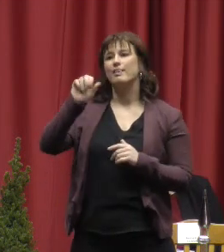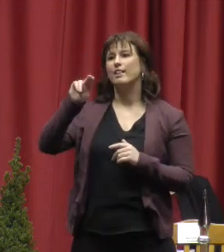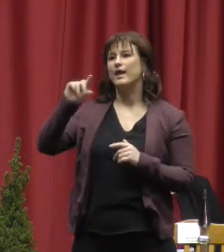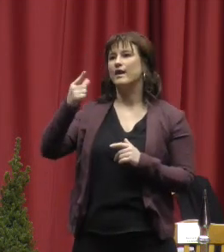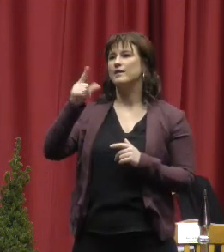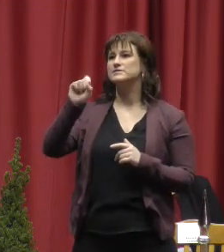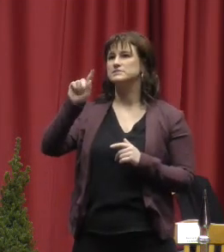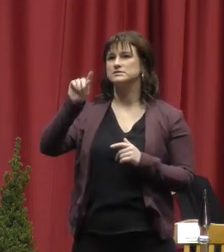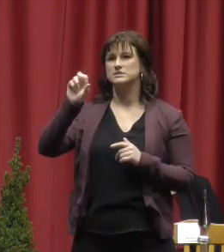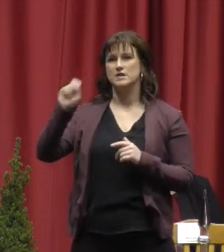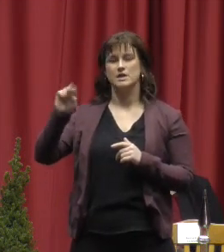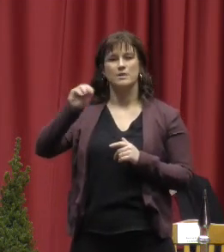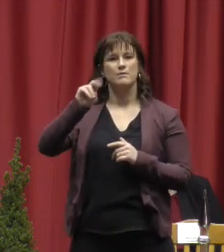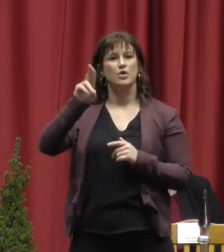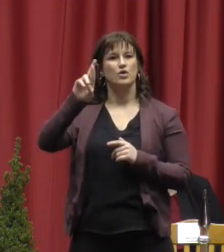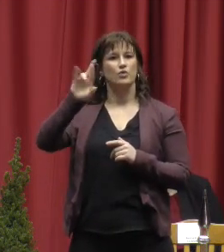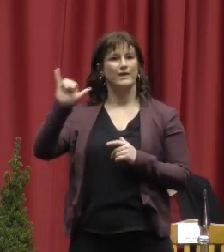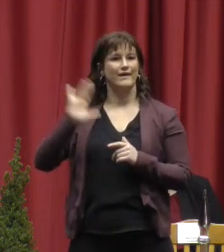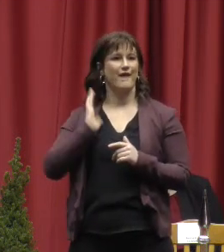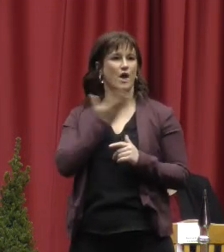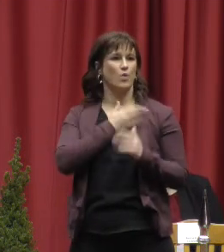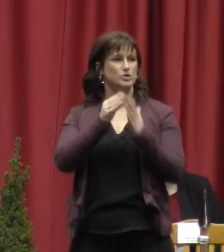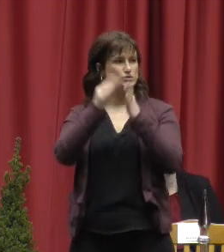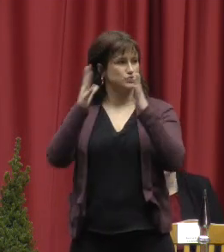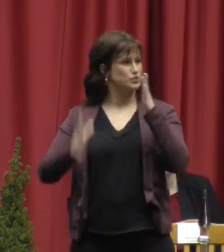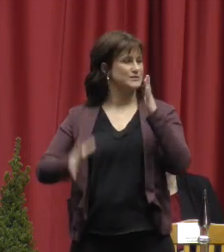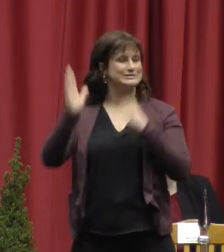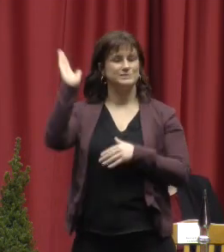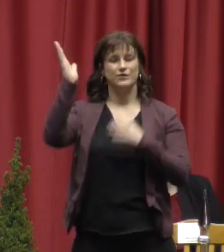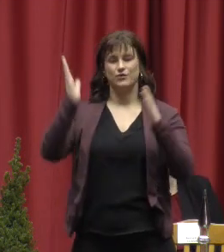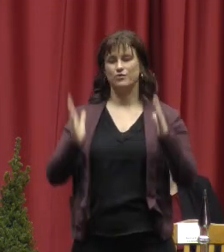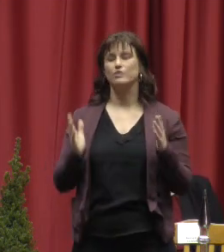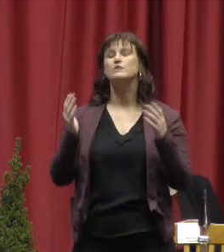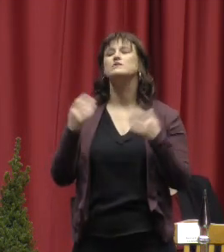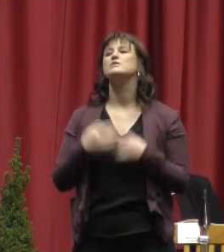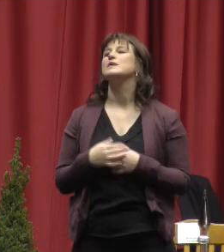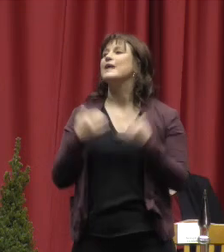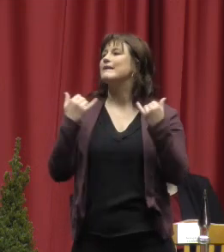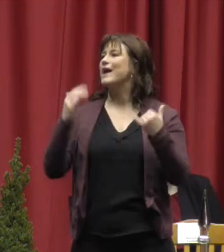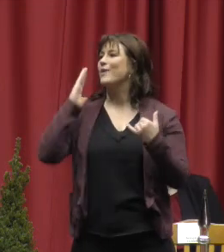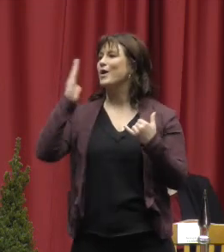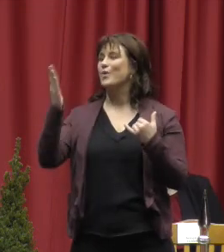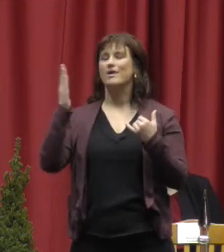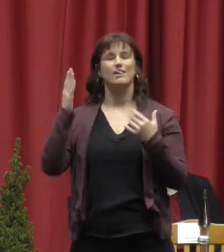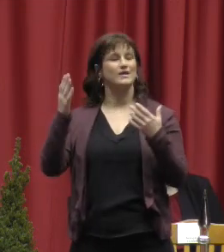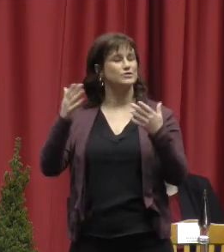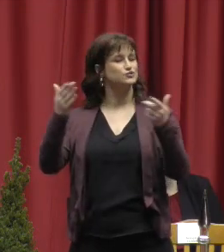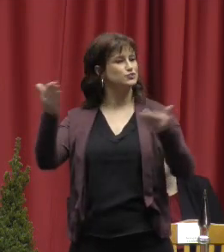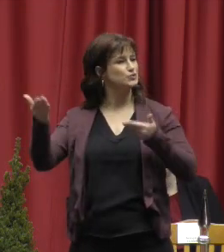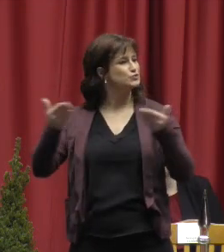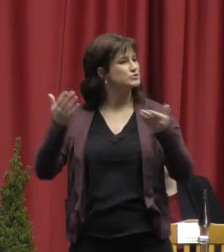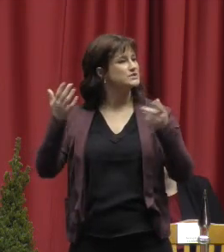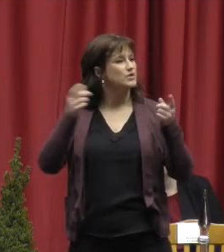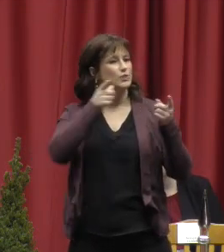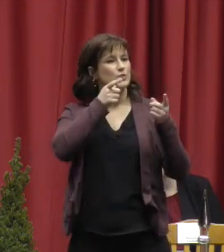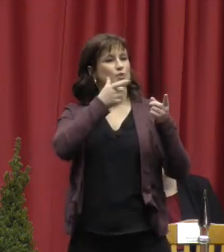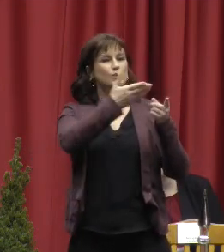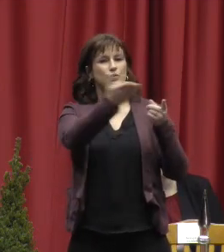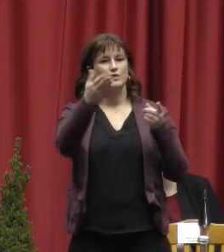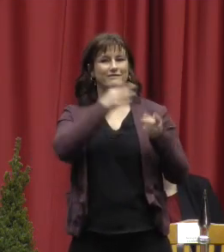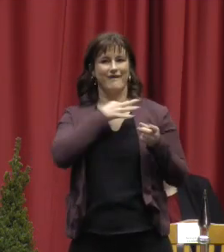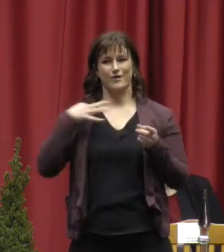is our student speaker. Now, I would like to introduce the faculty as they approach the